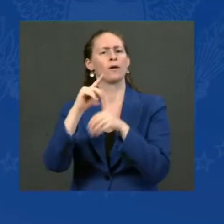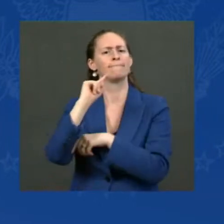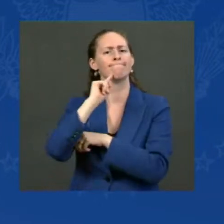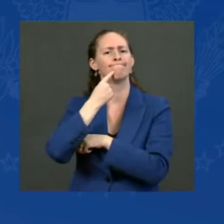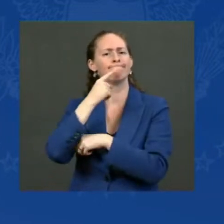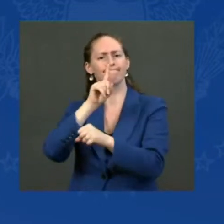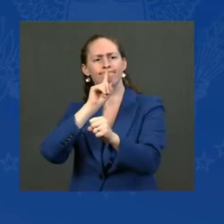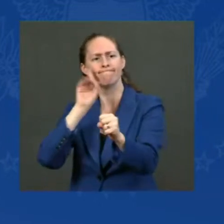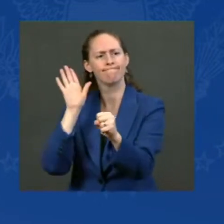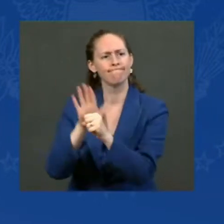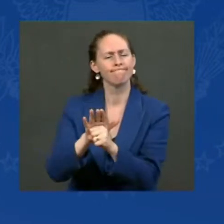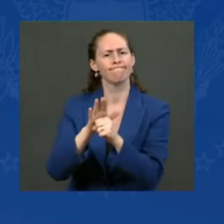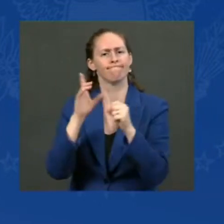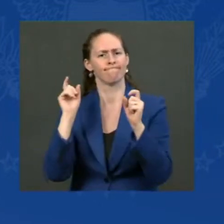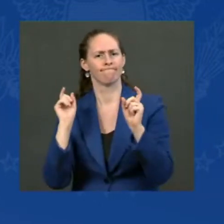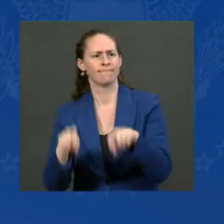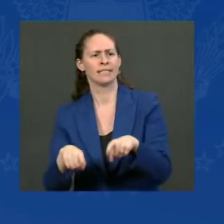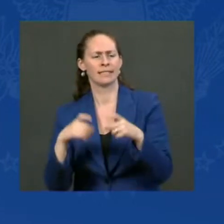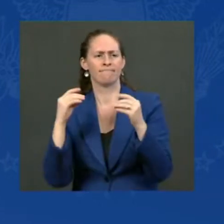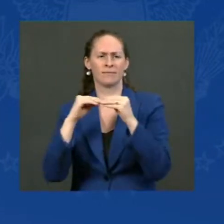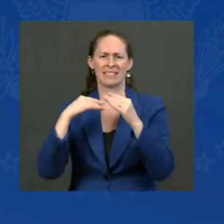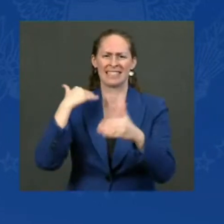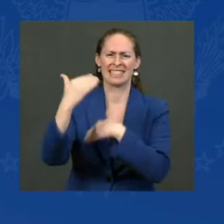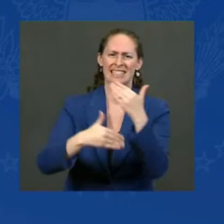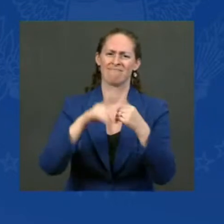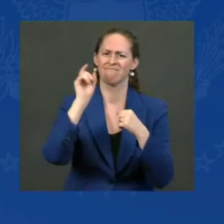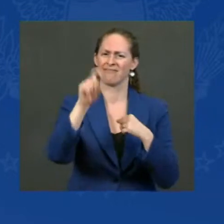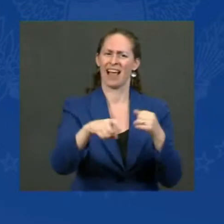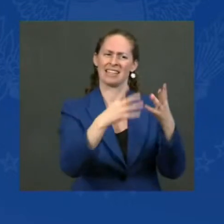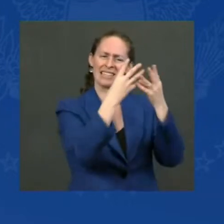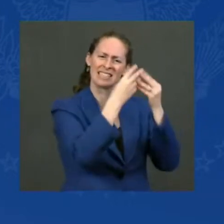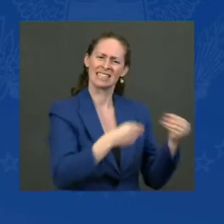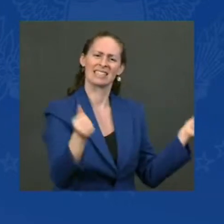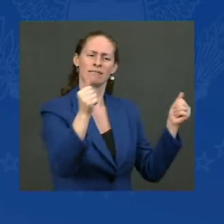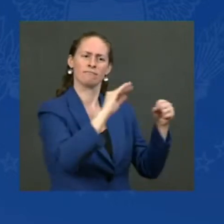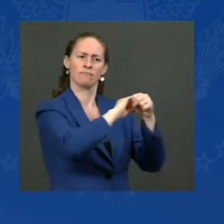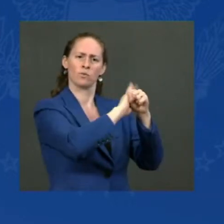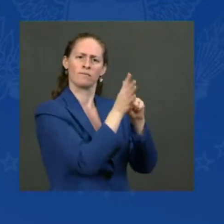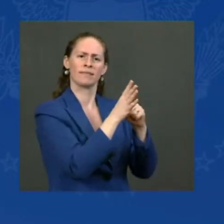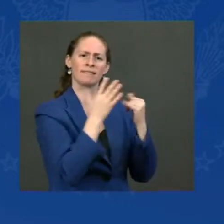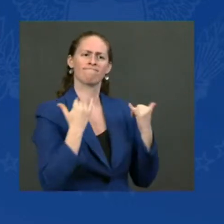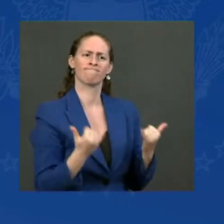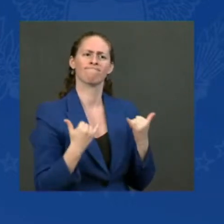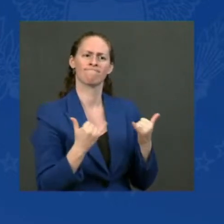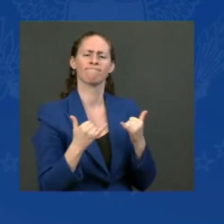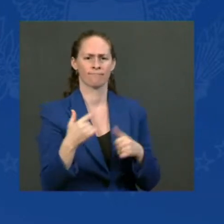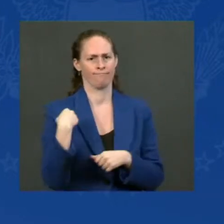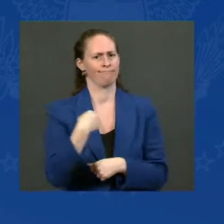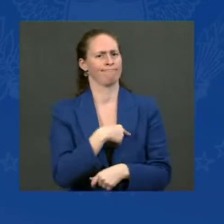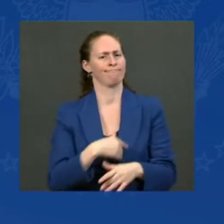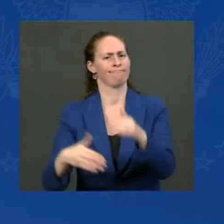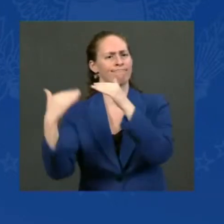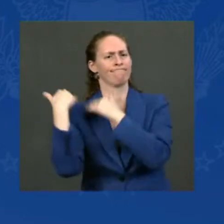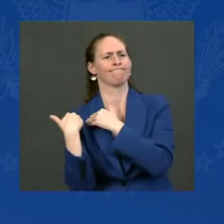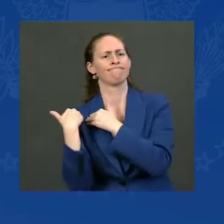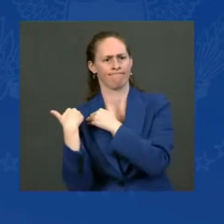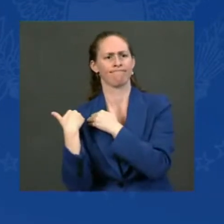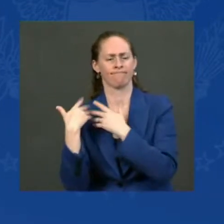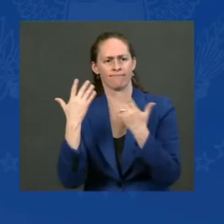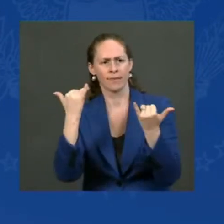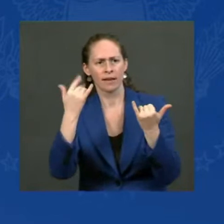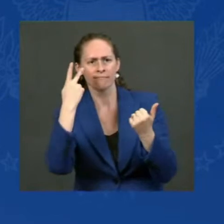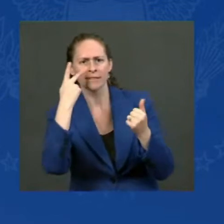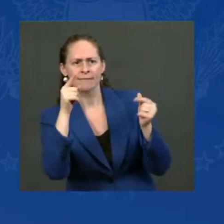against COVID-19 and hold ourselves accountable around specific targets on 3 key